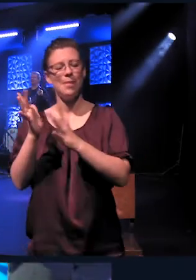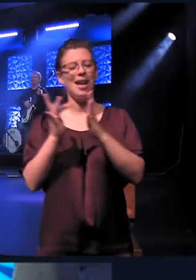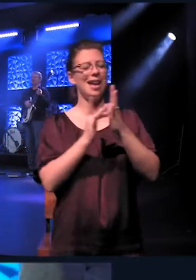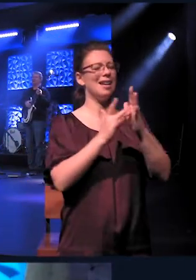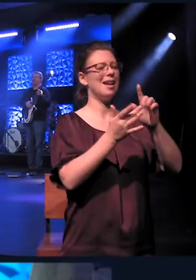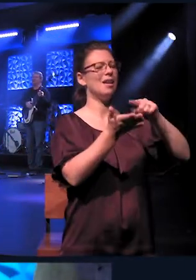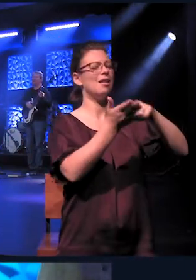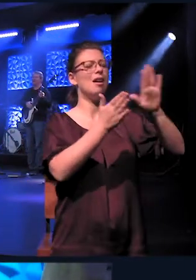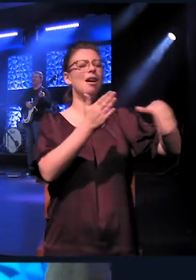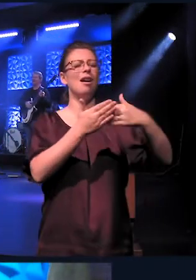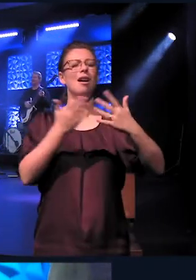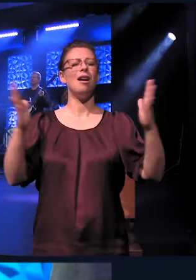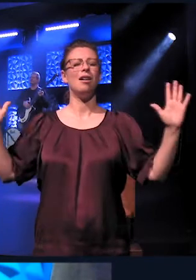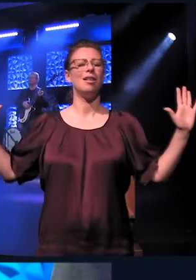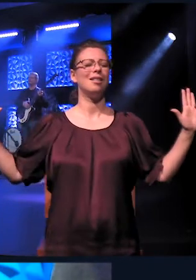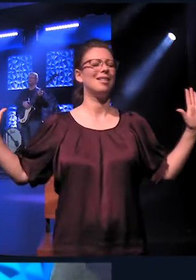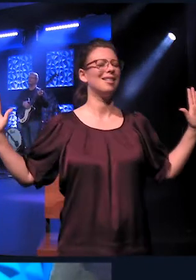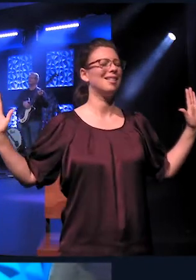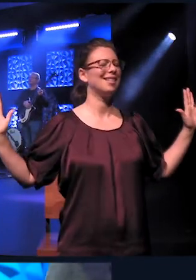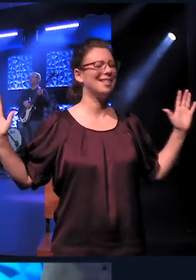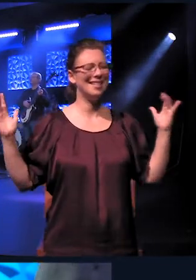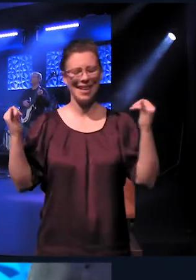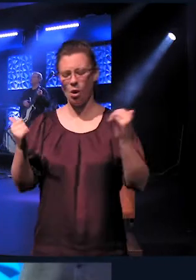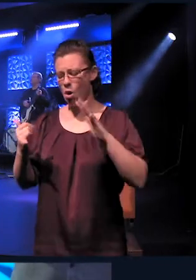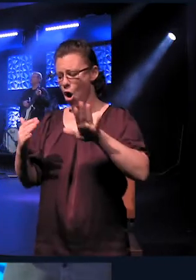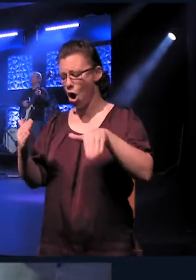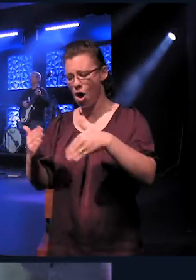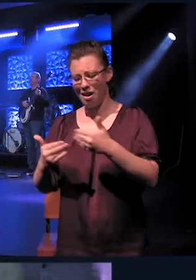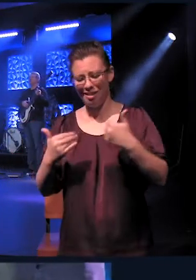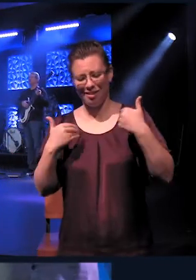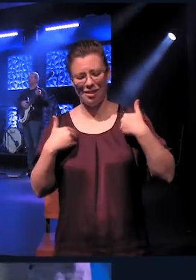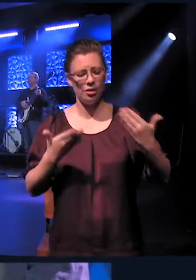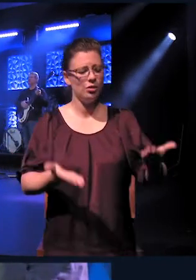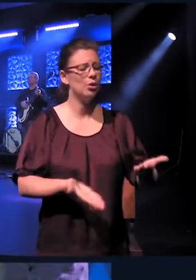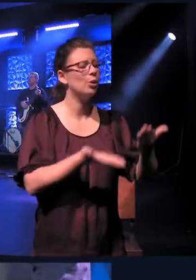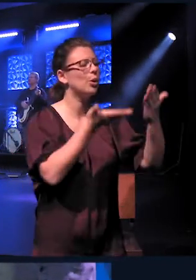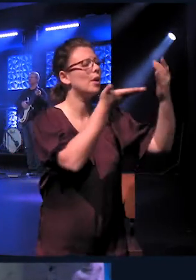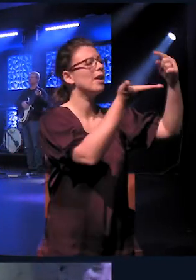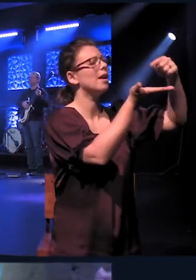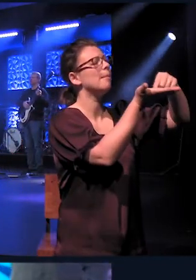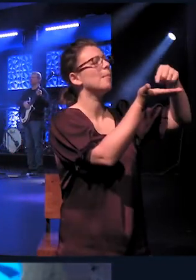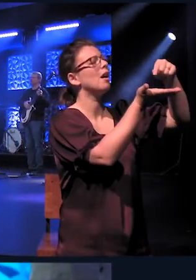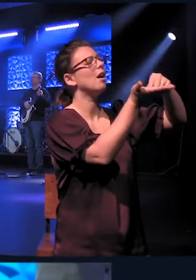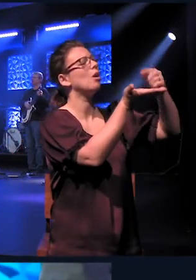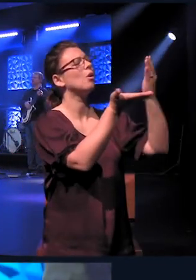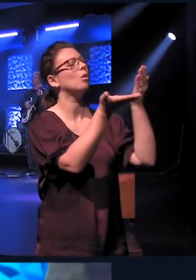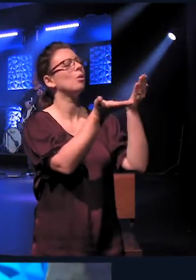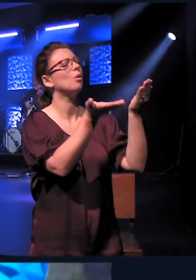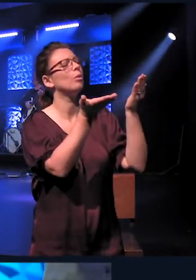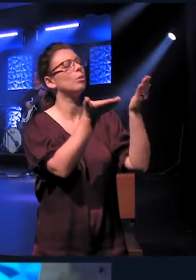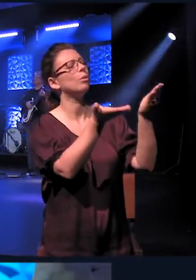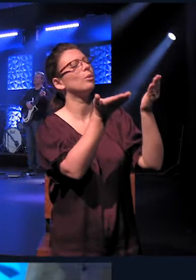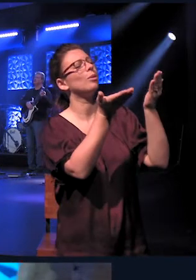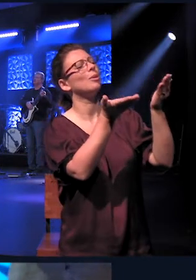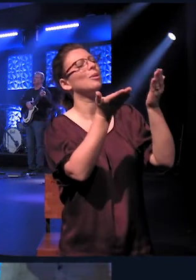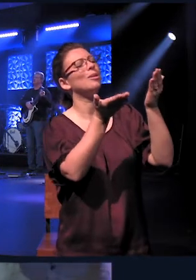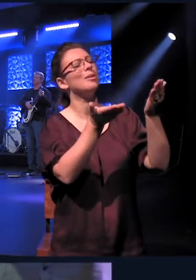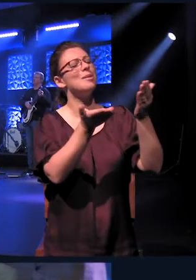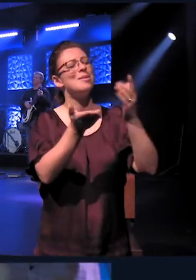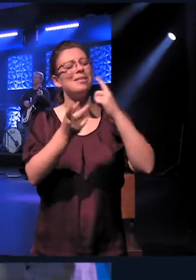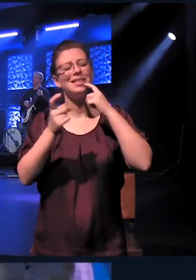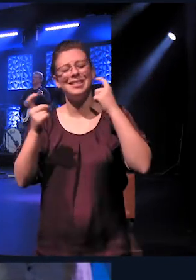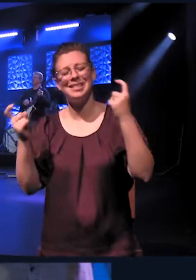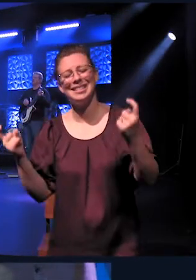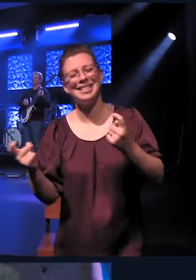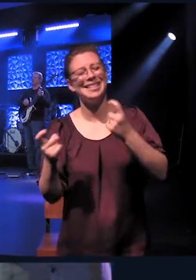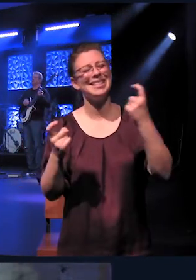Jesus paid it all, and all to him I